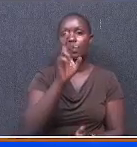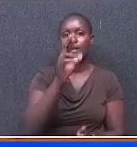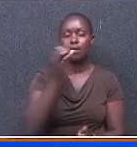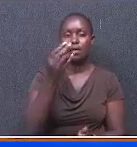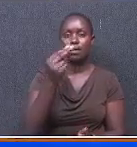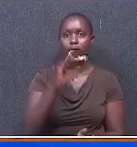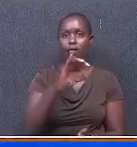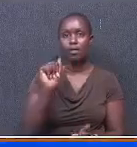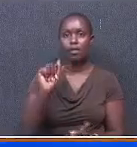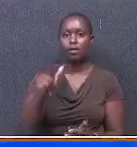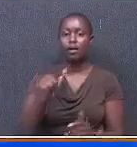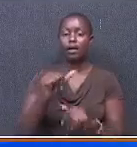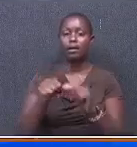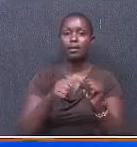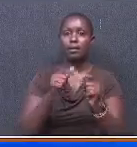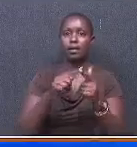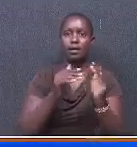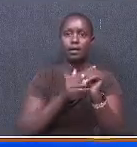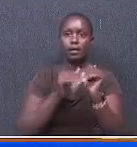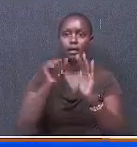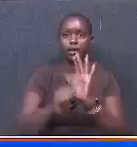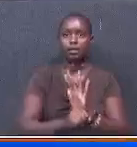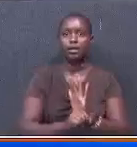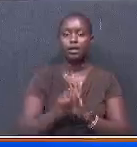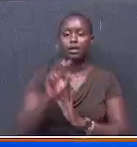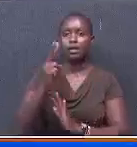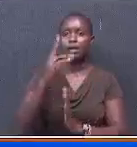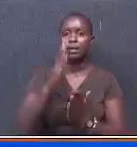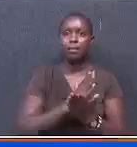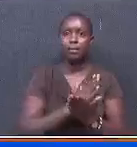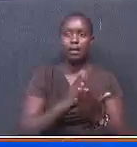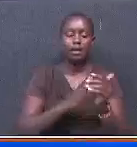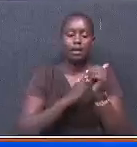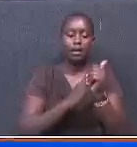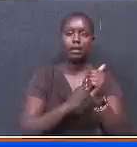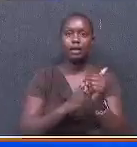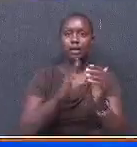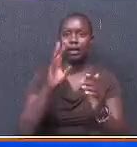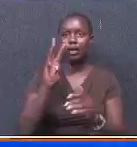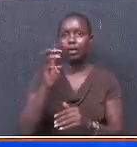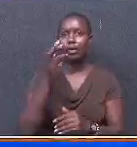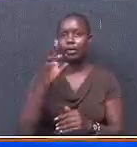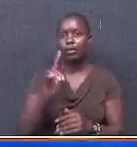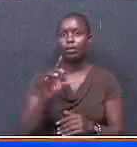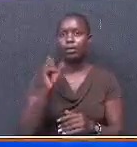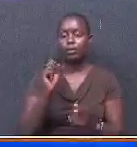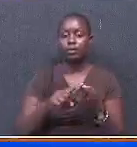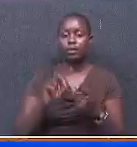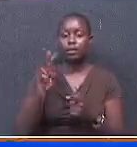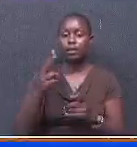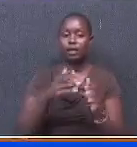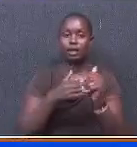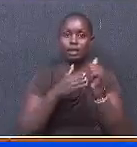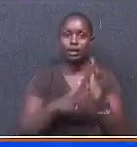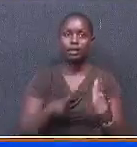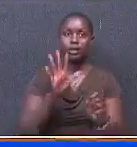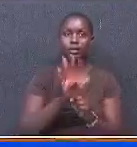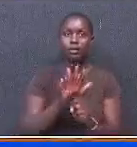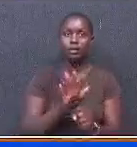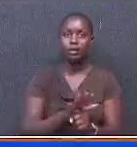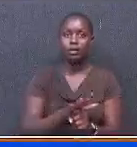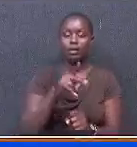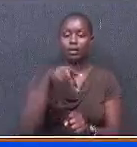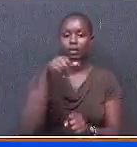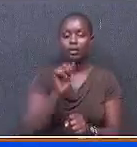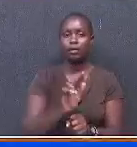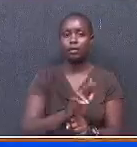or House leadership. The second faction led by Kapsuit Ward MCA, who was the second leader of majority, Paul Chirchir